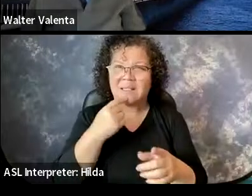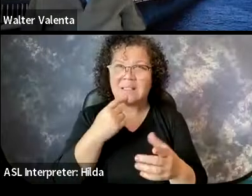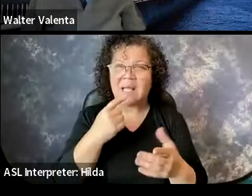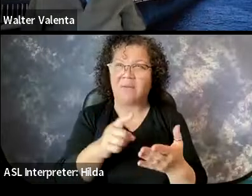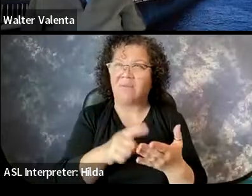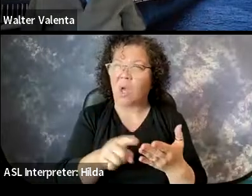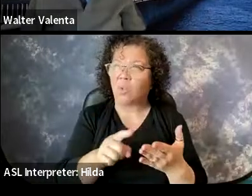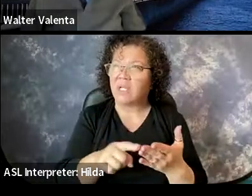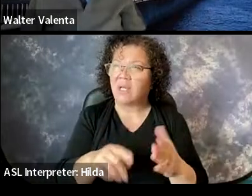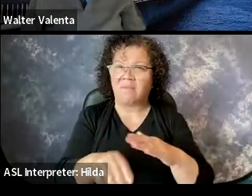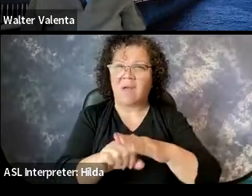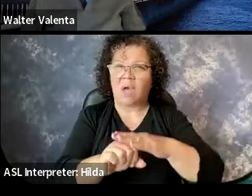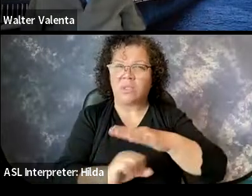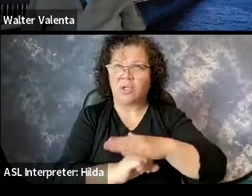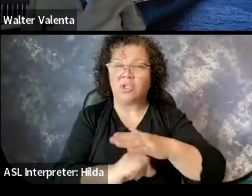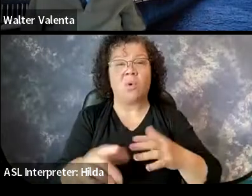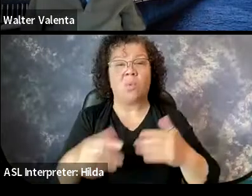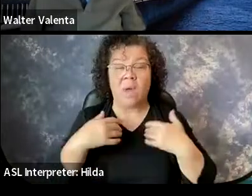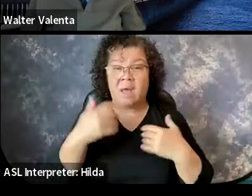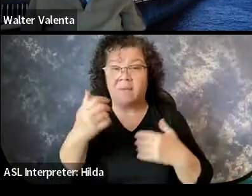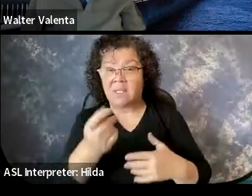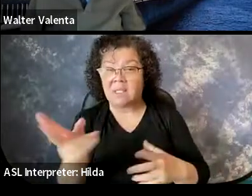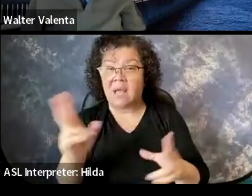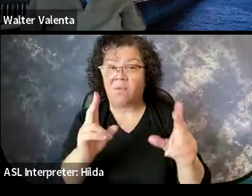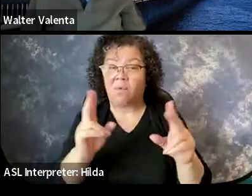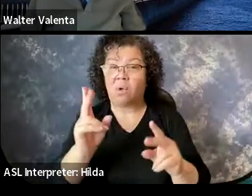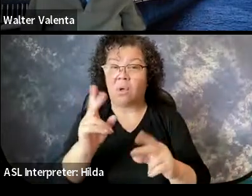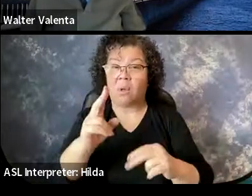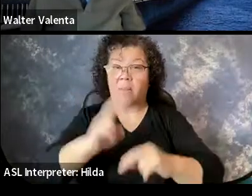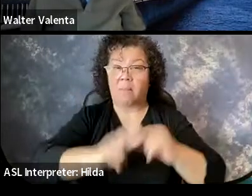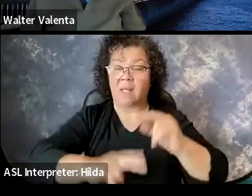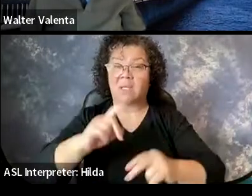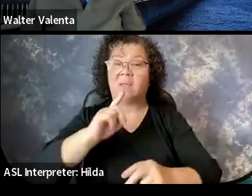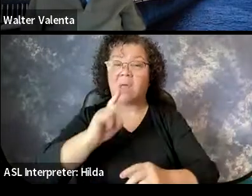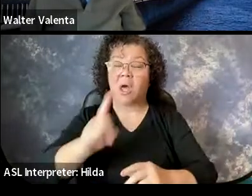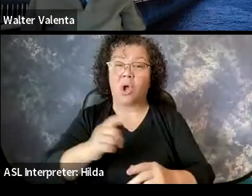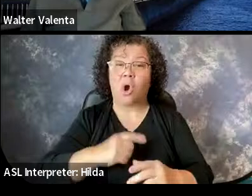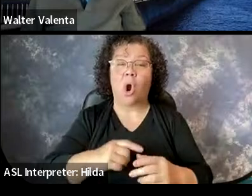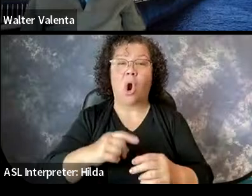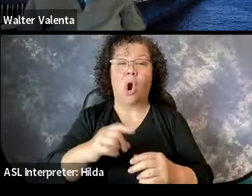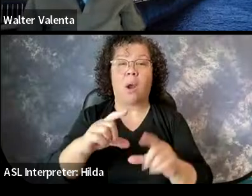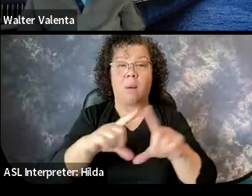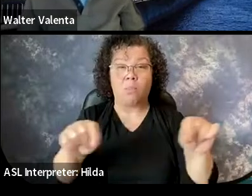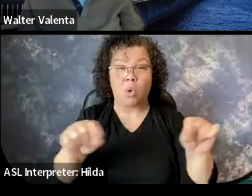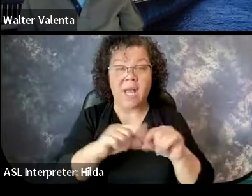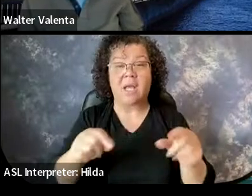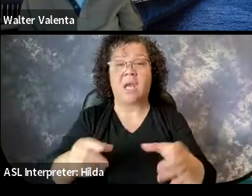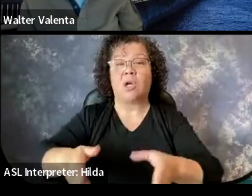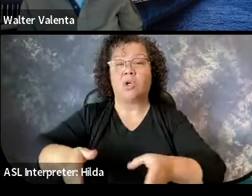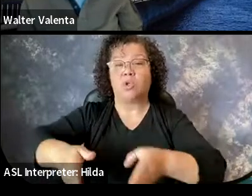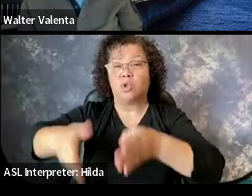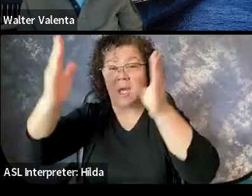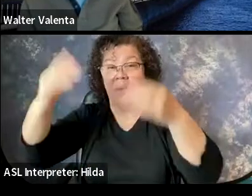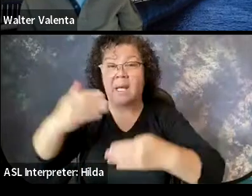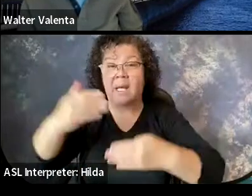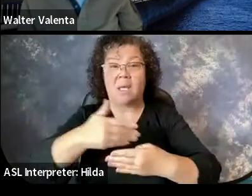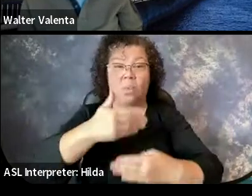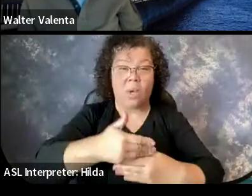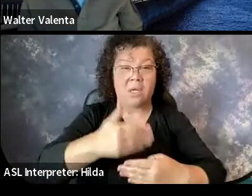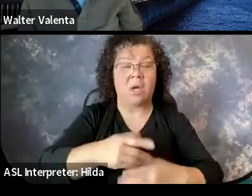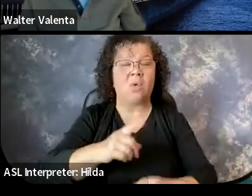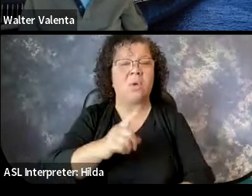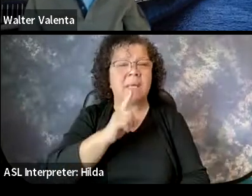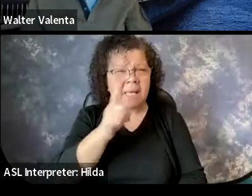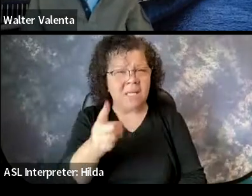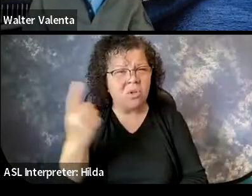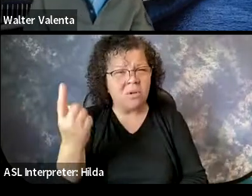And we have a number of buildings that are brick and chimneys and windows and everything else. Is there something that you